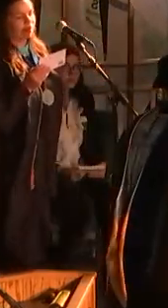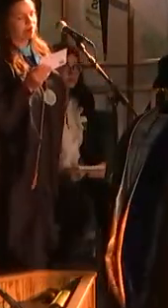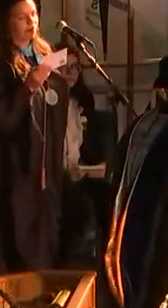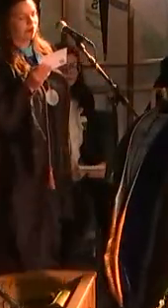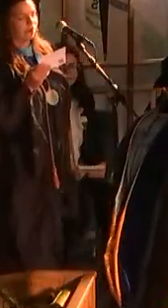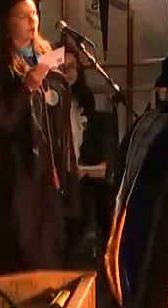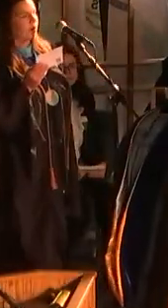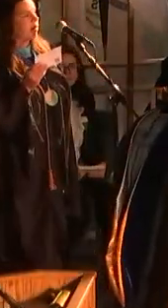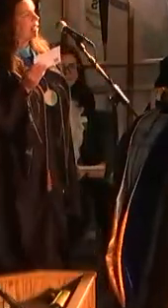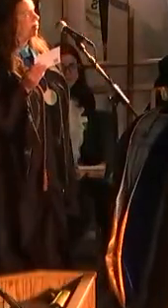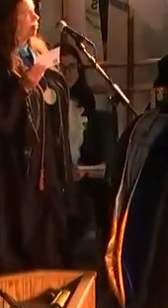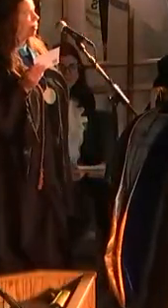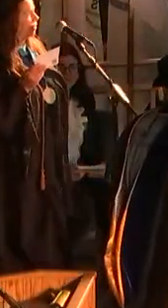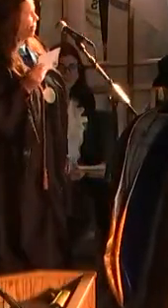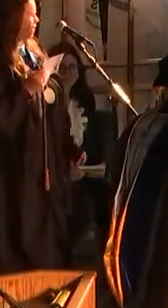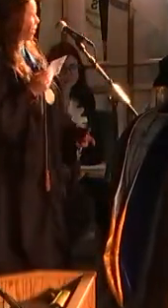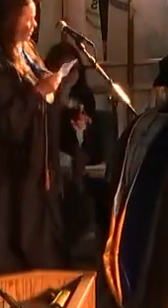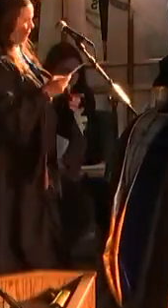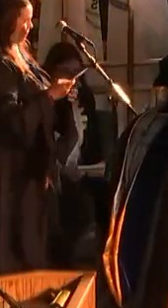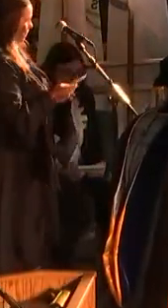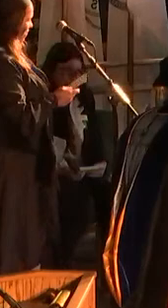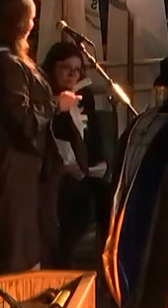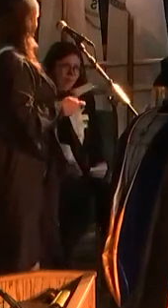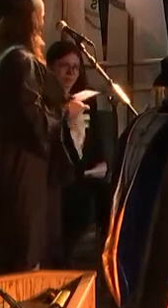Bawana Sinaxis Dos Santos.